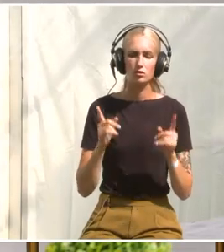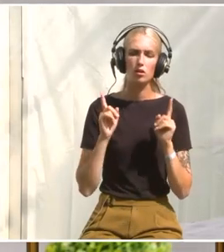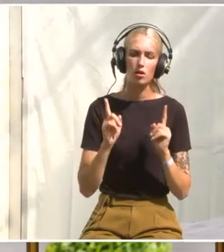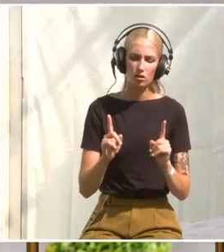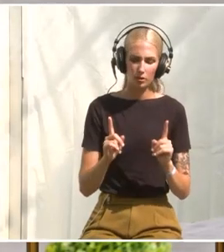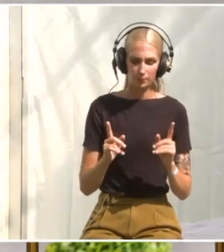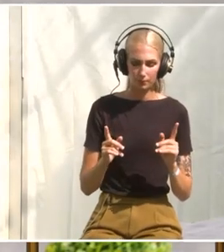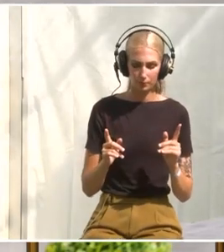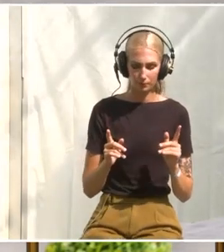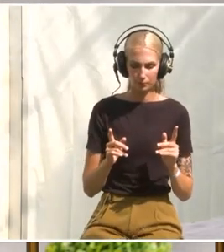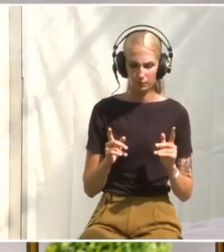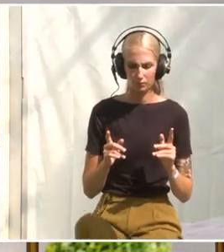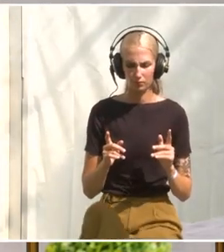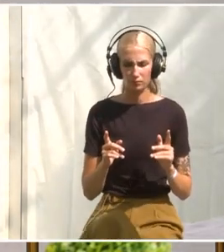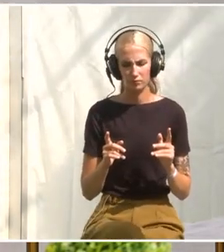were the